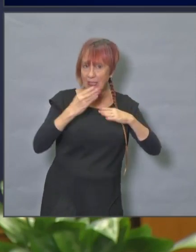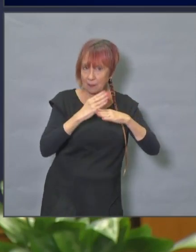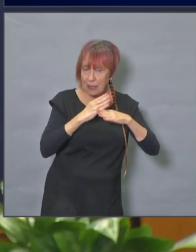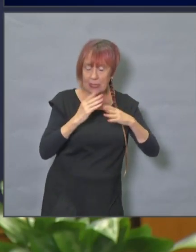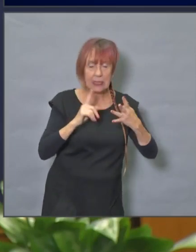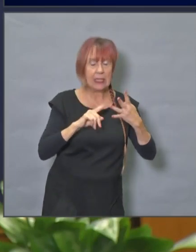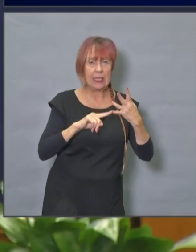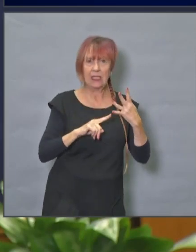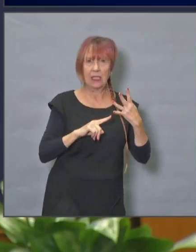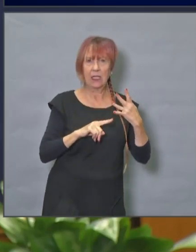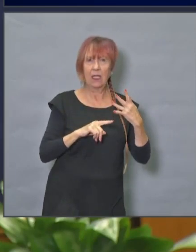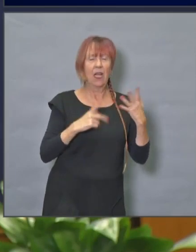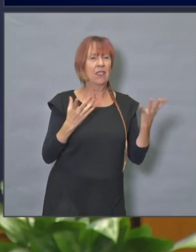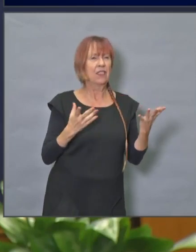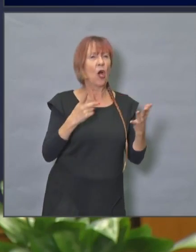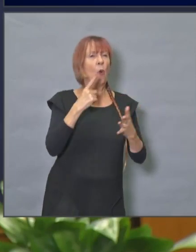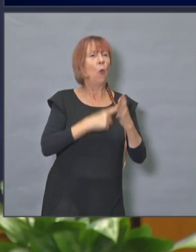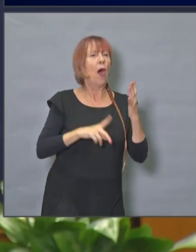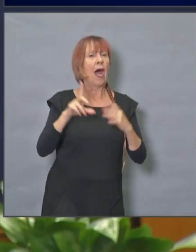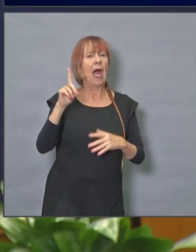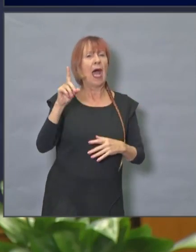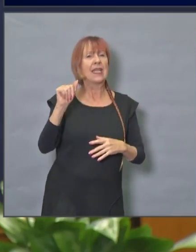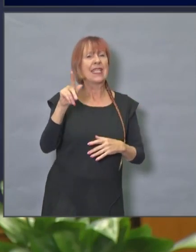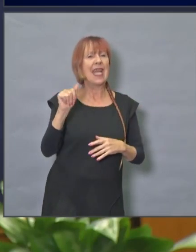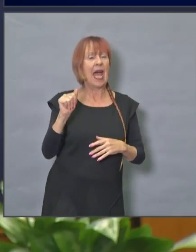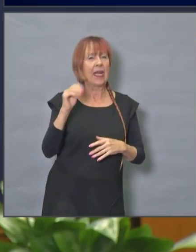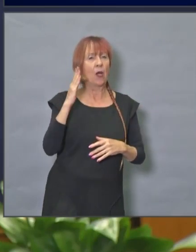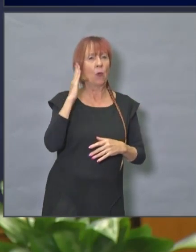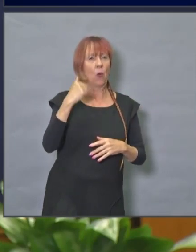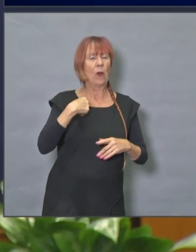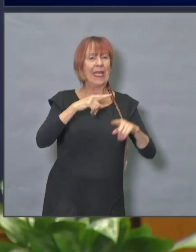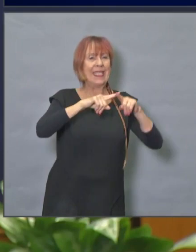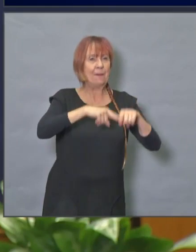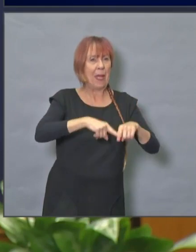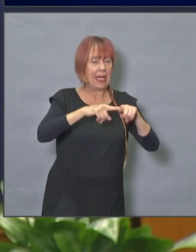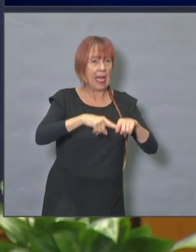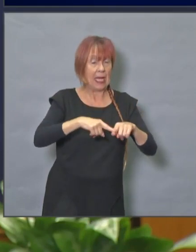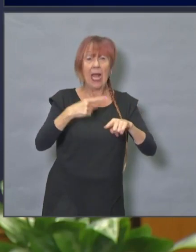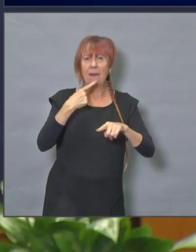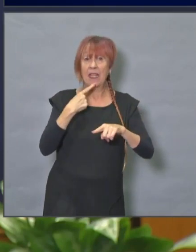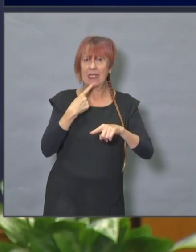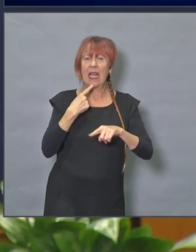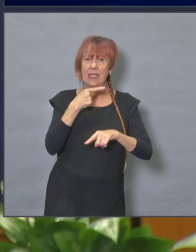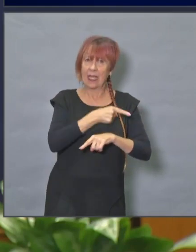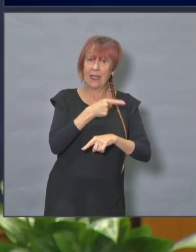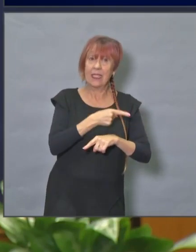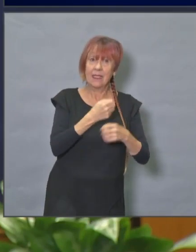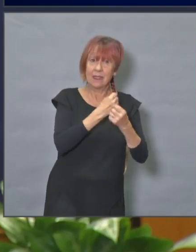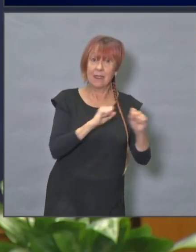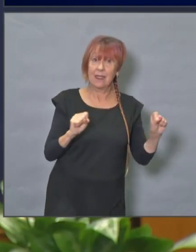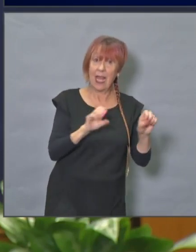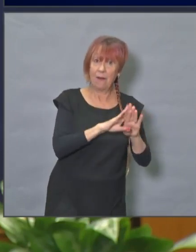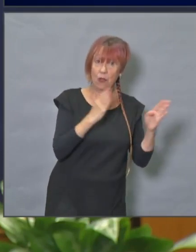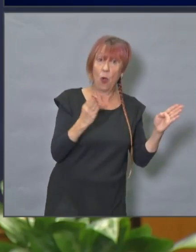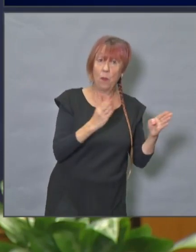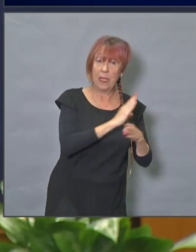that. What data are we relying on that says that this is safe to do?